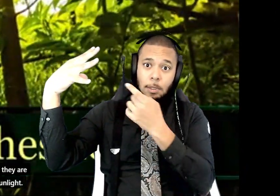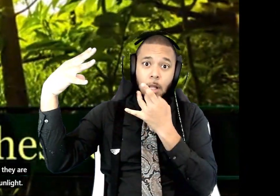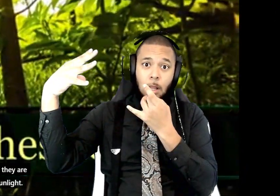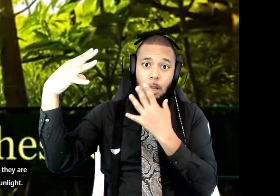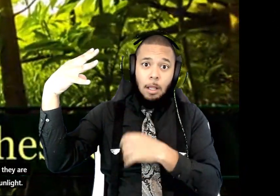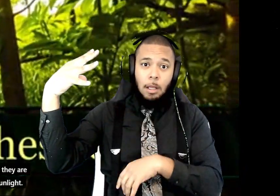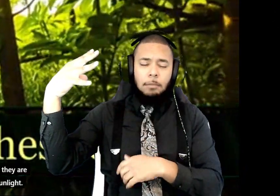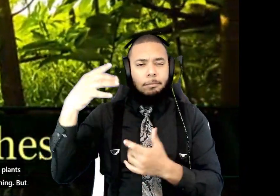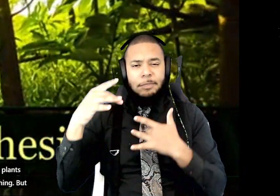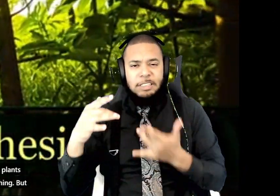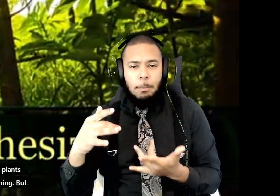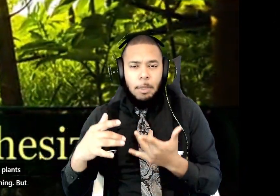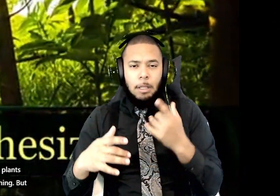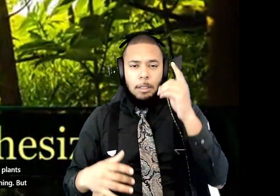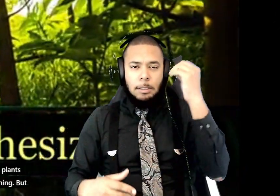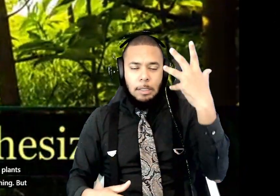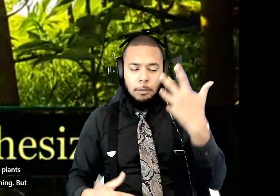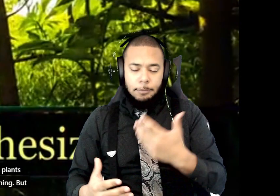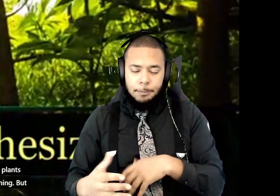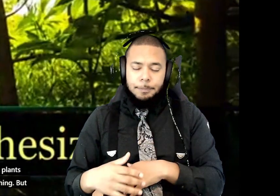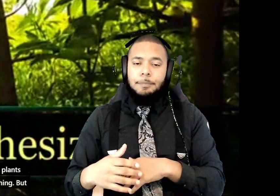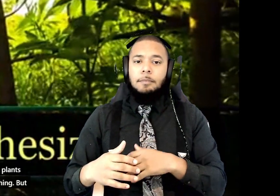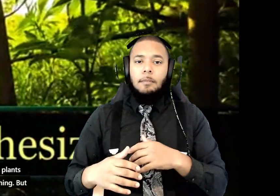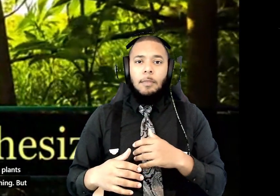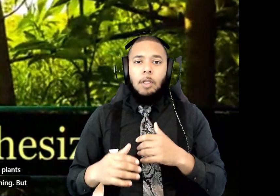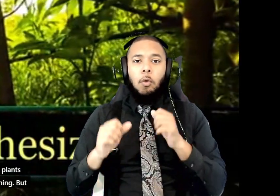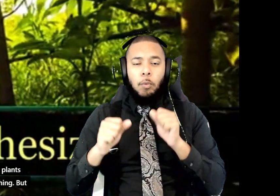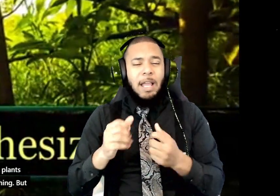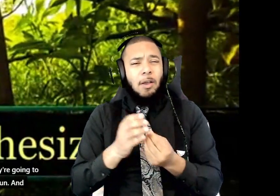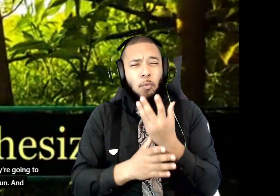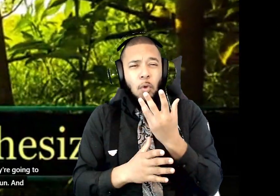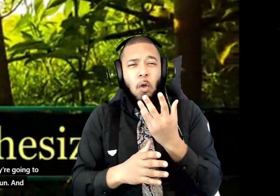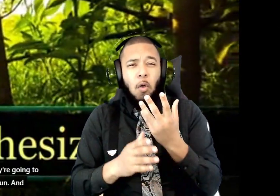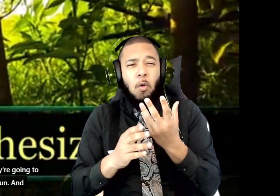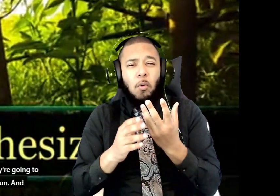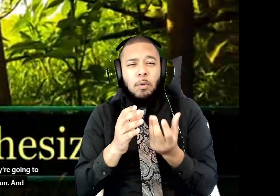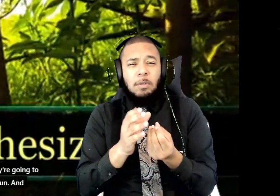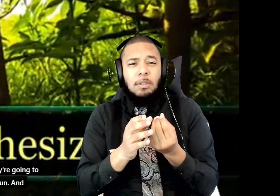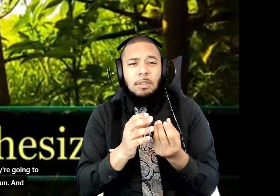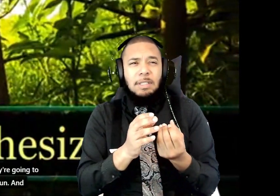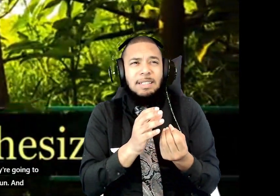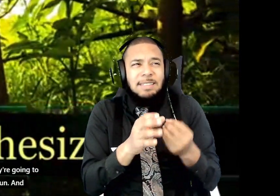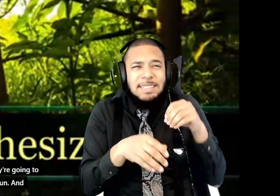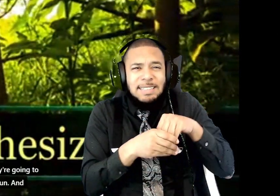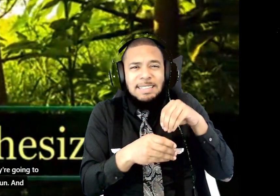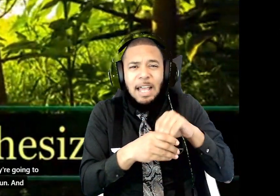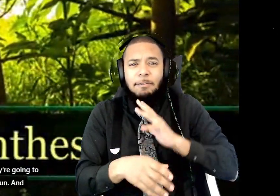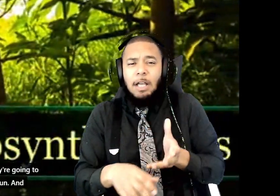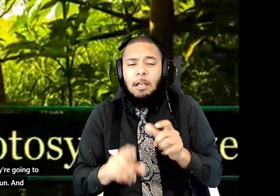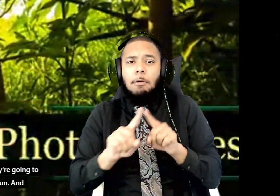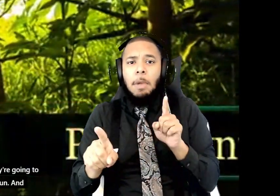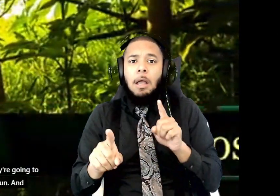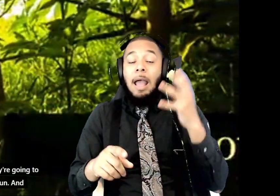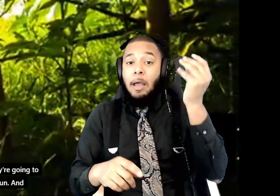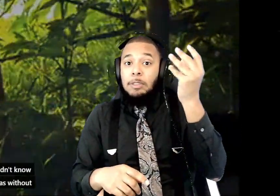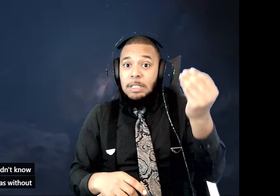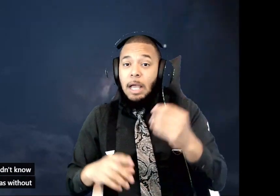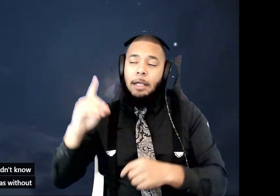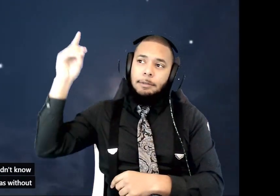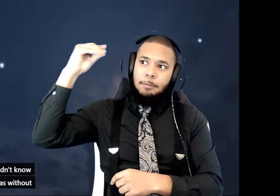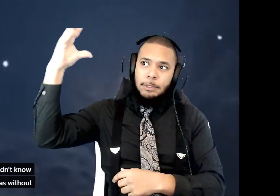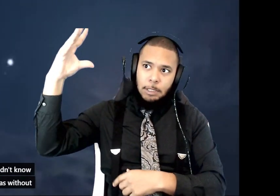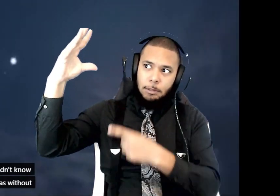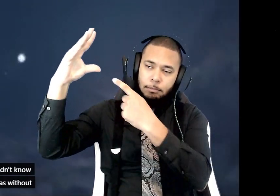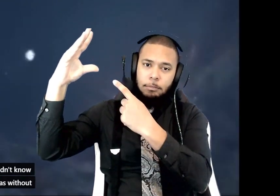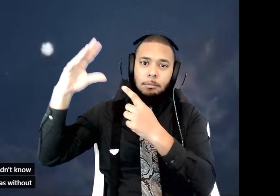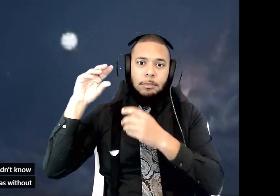most likely sunlight. Obviously we can grow plants indoors and that sort of thing. But in a natural environment, they're going to be using light from the sun. And for a